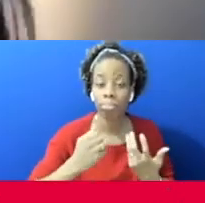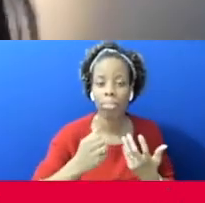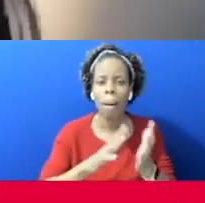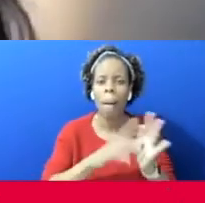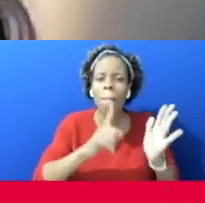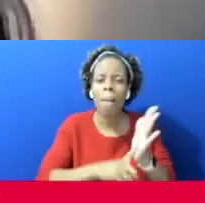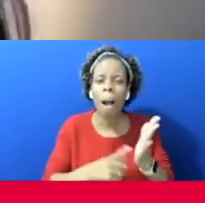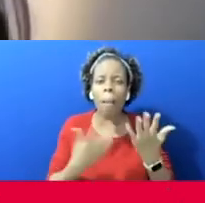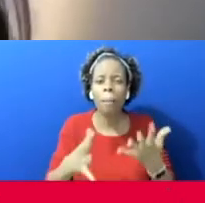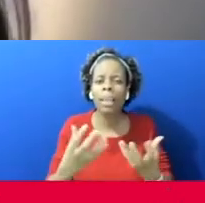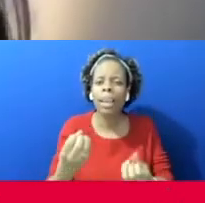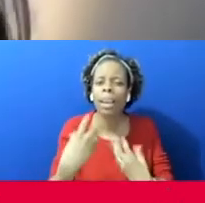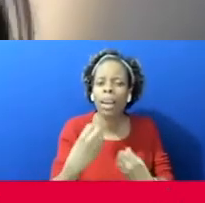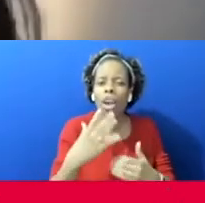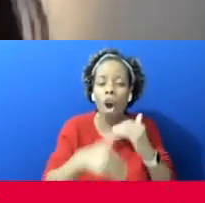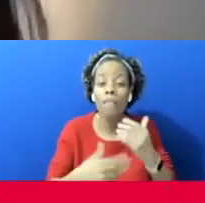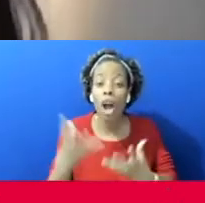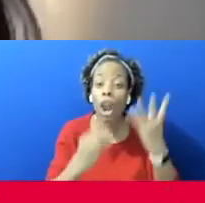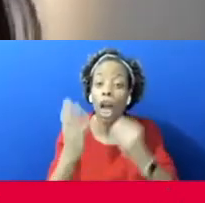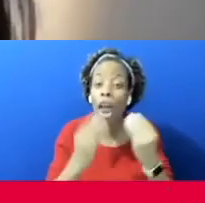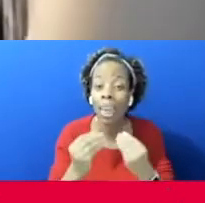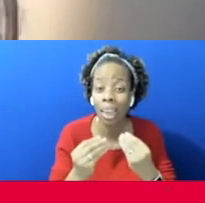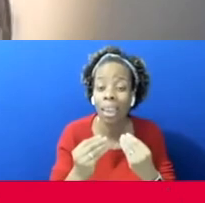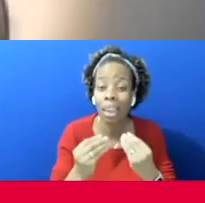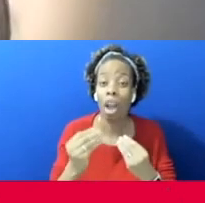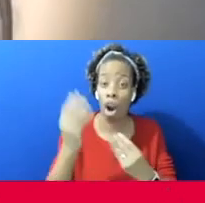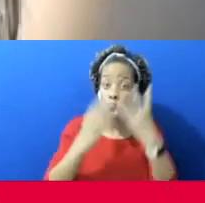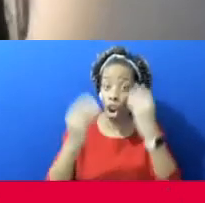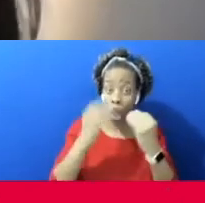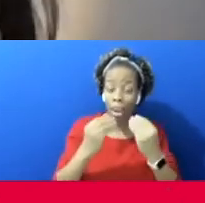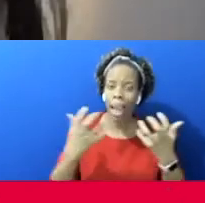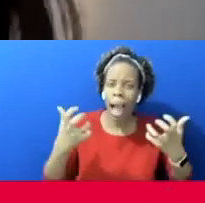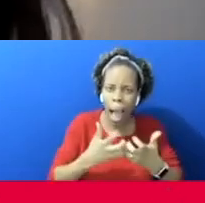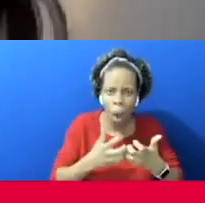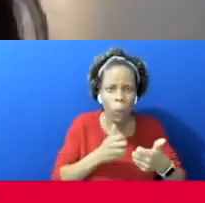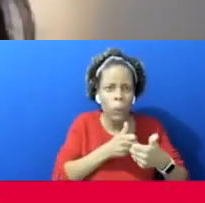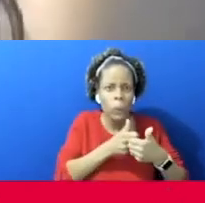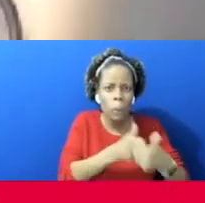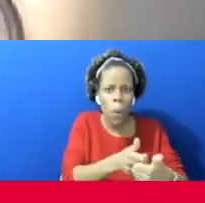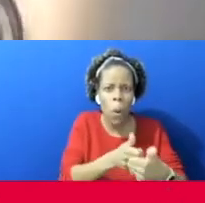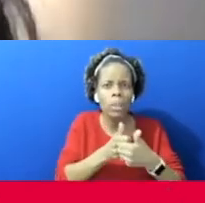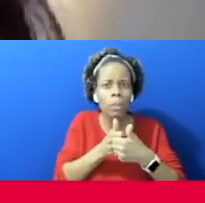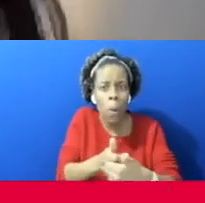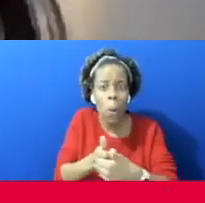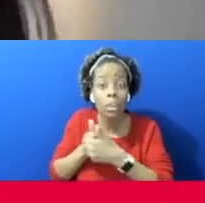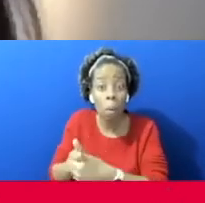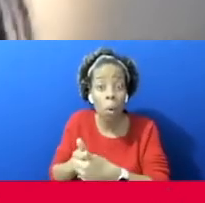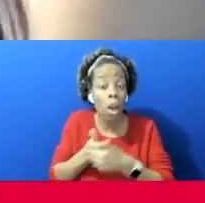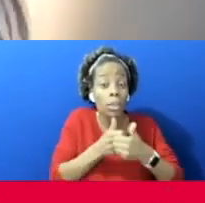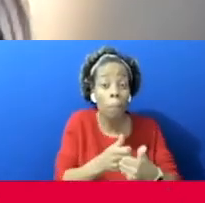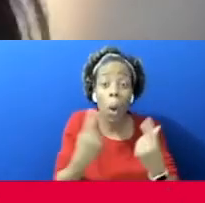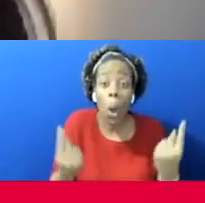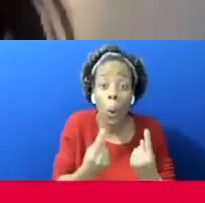learning to ways to actually support and to support the people who are being